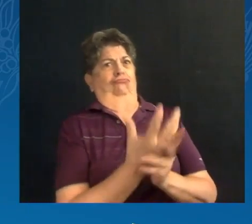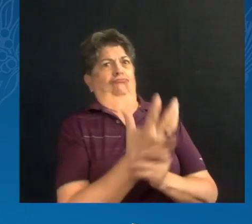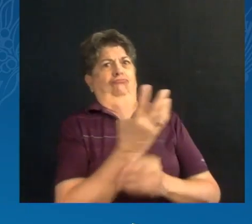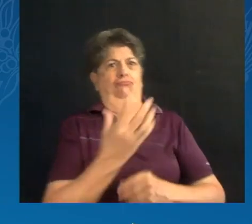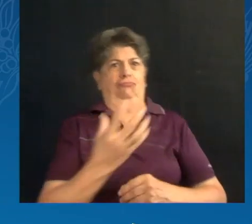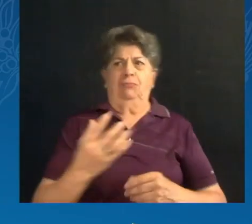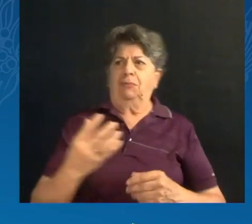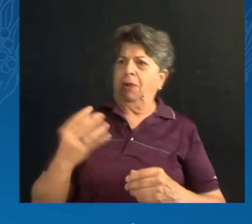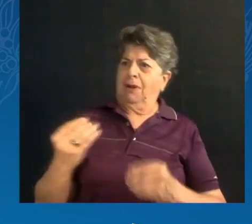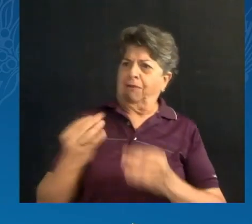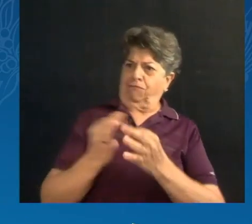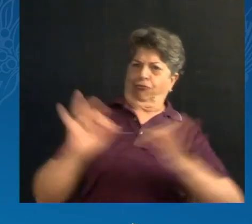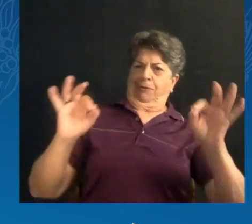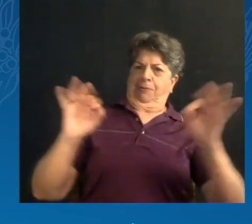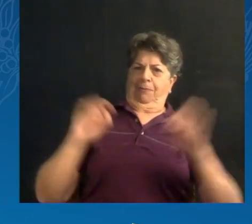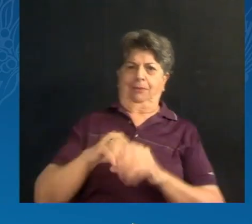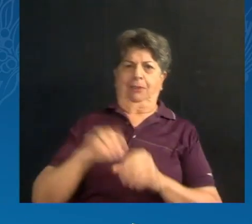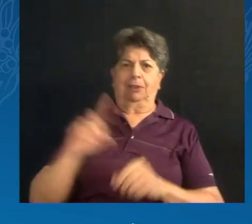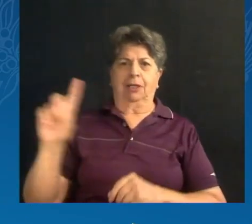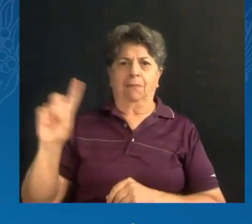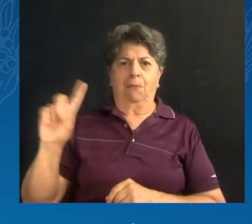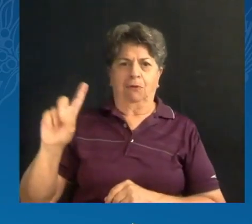years, our democratic journey haven't been easy,